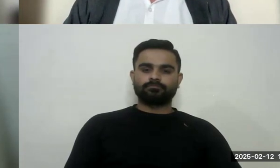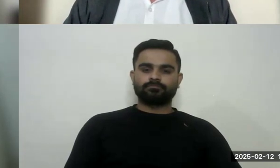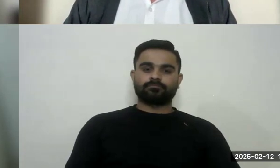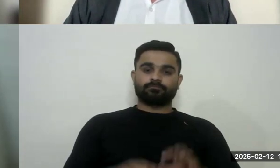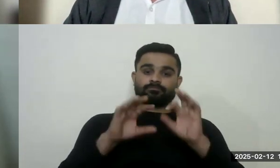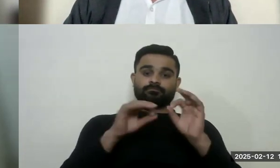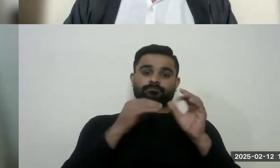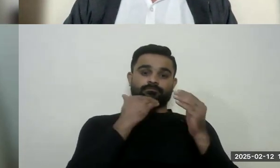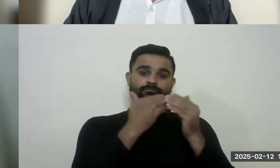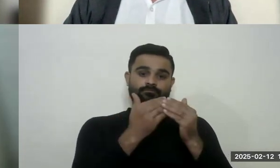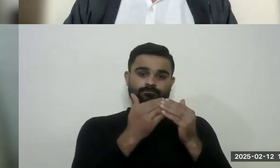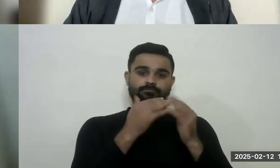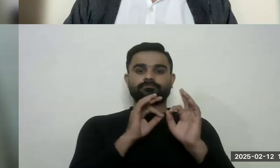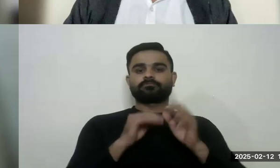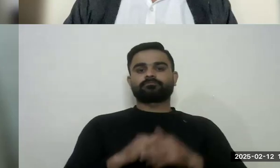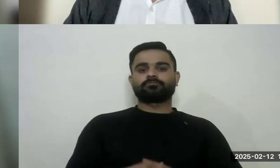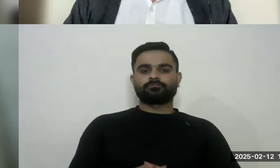Thank you for that.